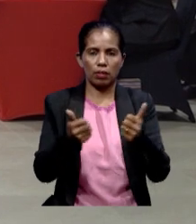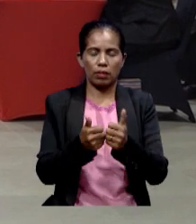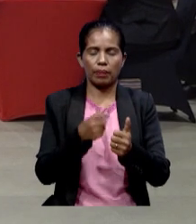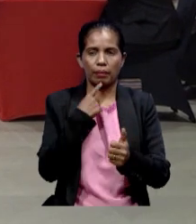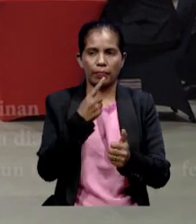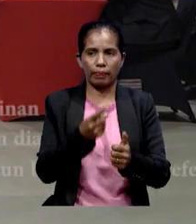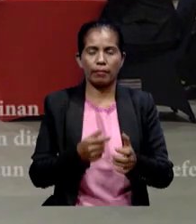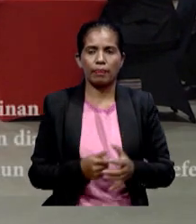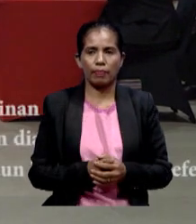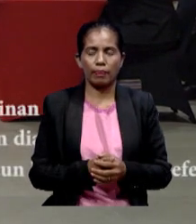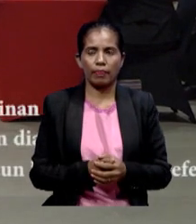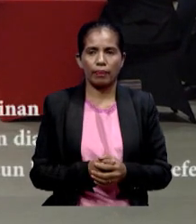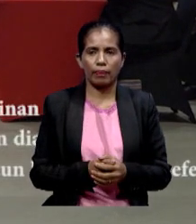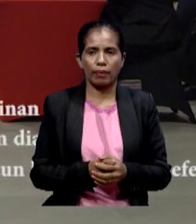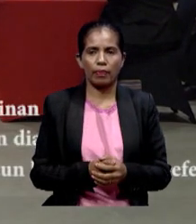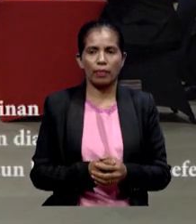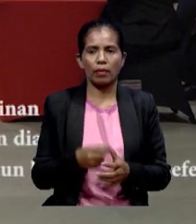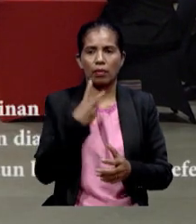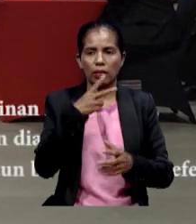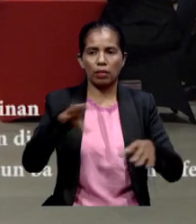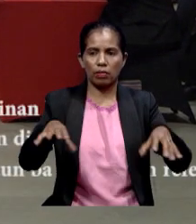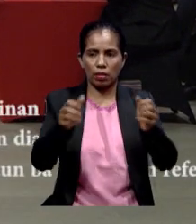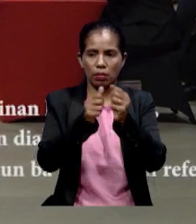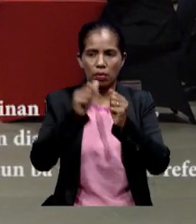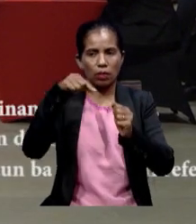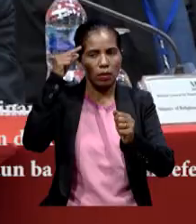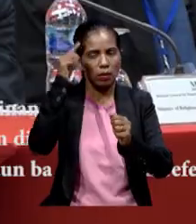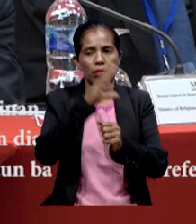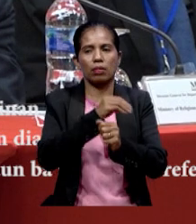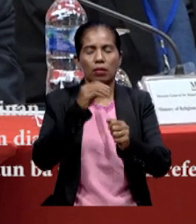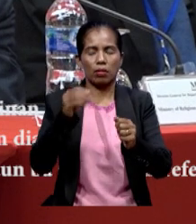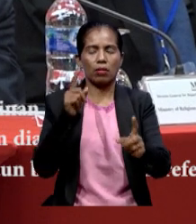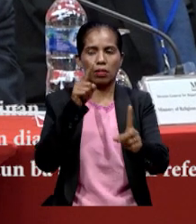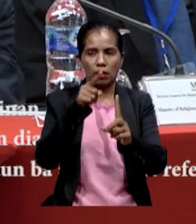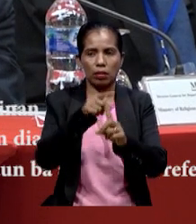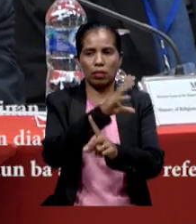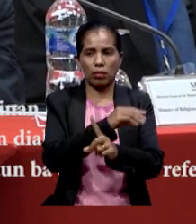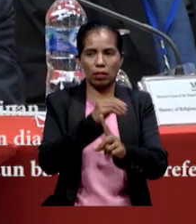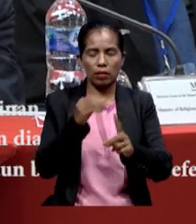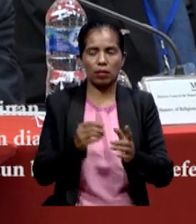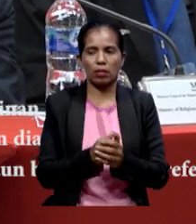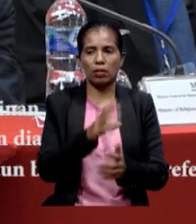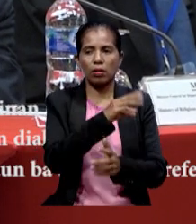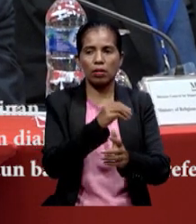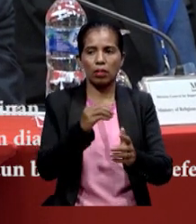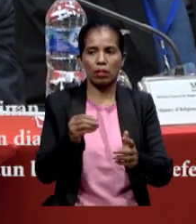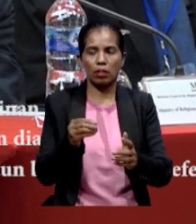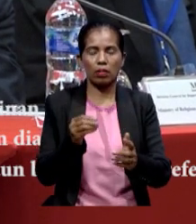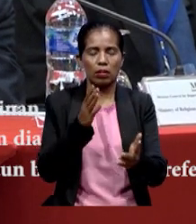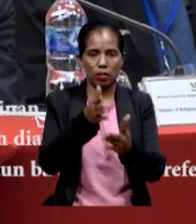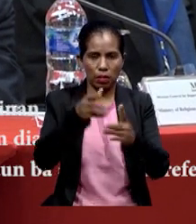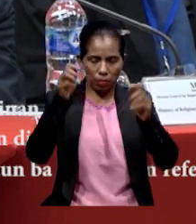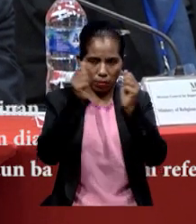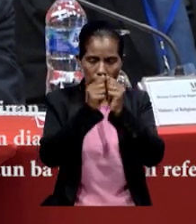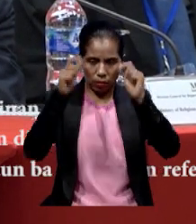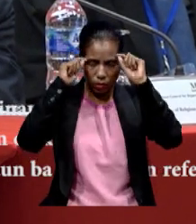prospects, a lot of prospects that we could see, and there are a lot of development that we could see. We observe a lot of development in Timor-Leste